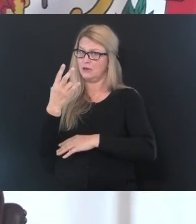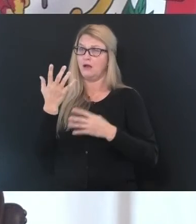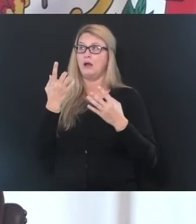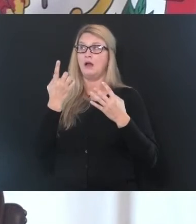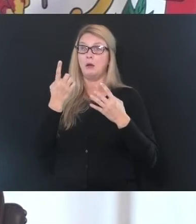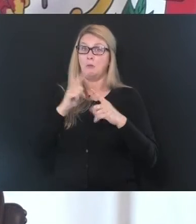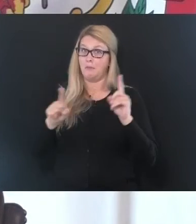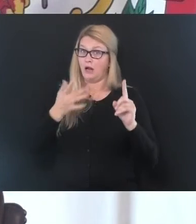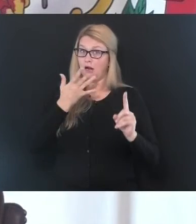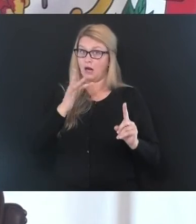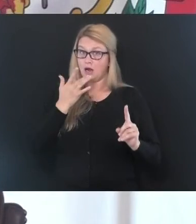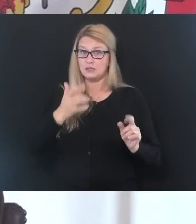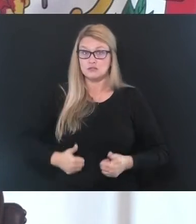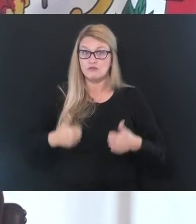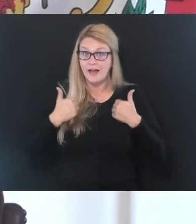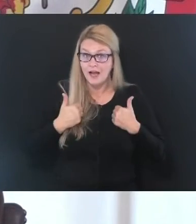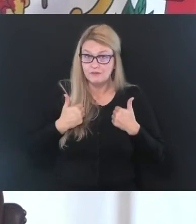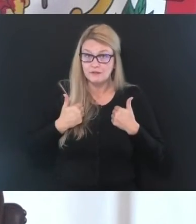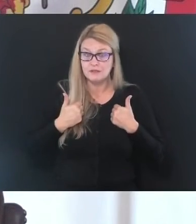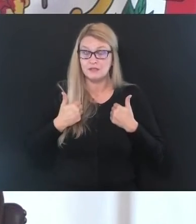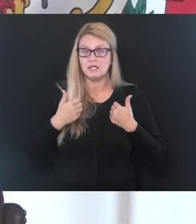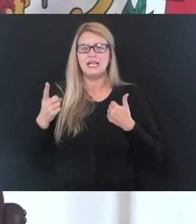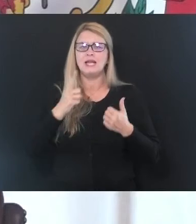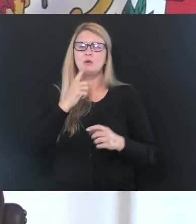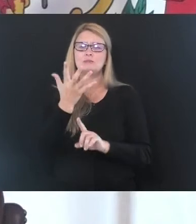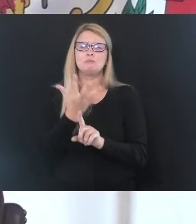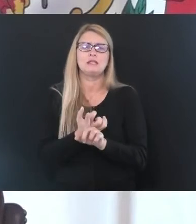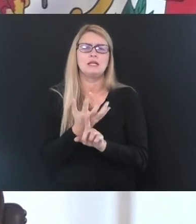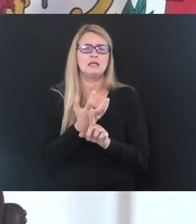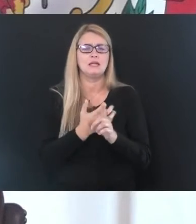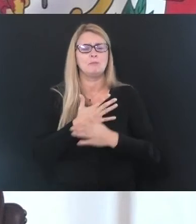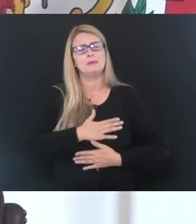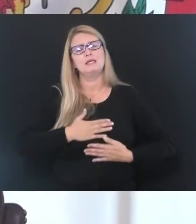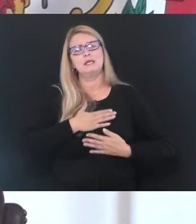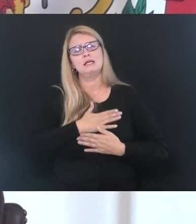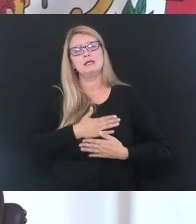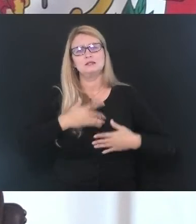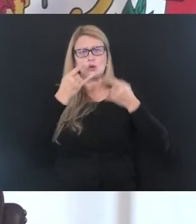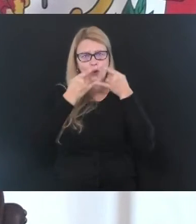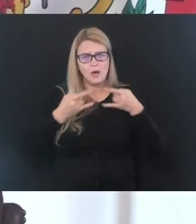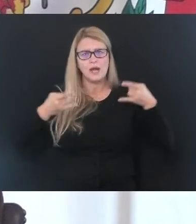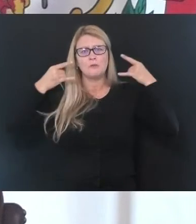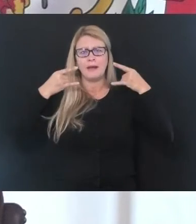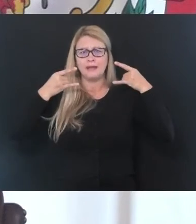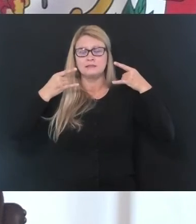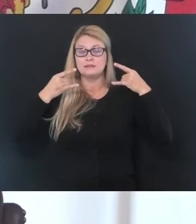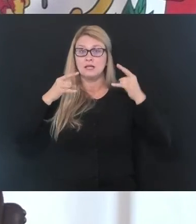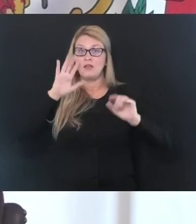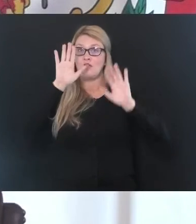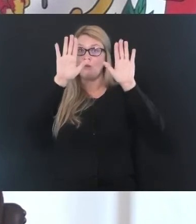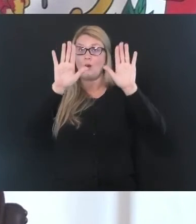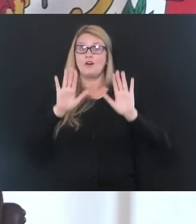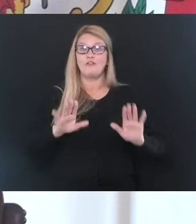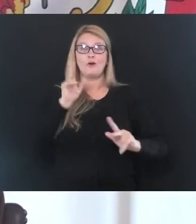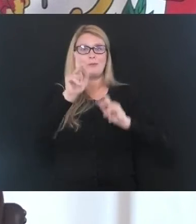survived. And he was pleading with people to wear your mask. Well, the great people in Cabell